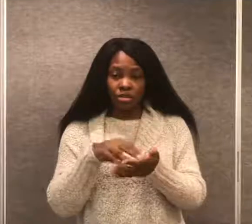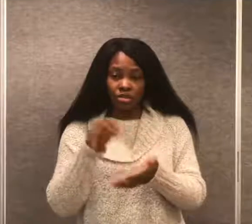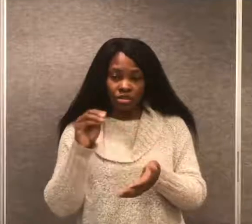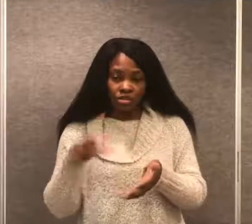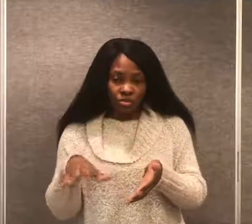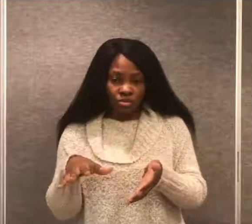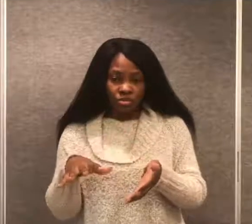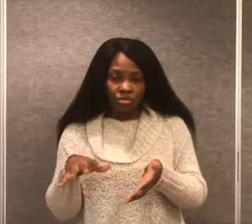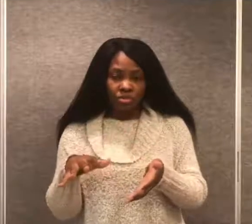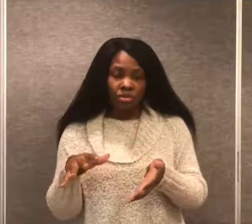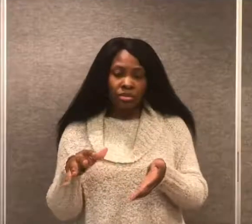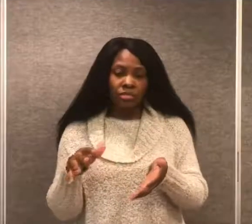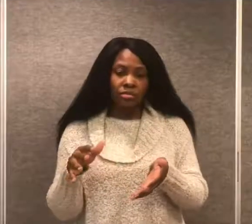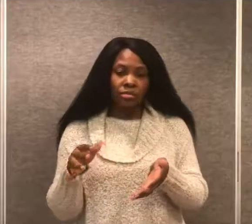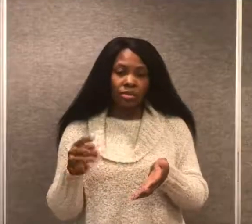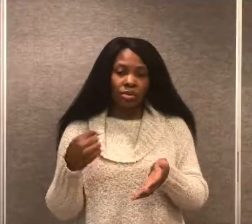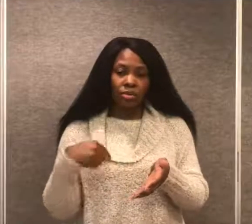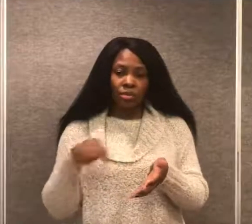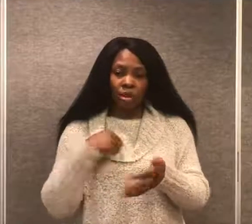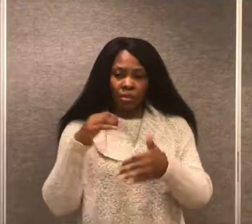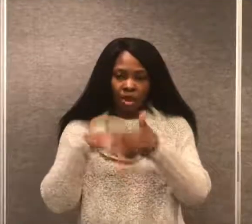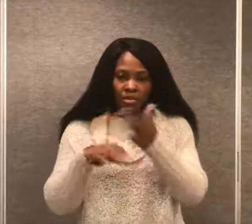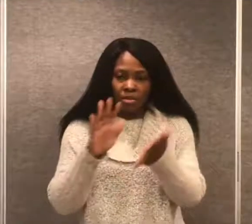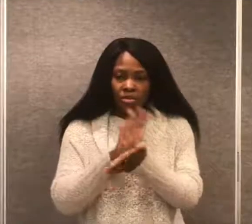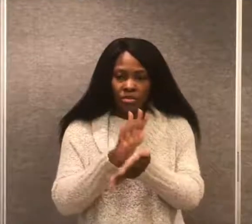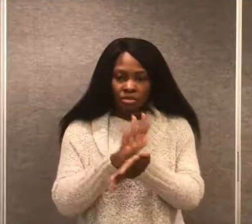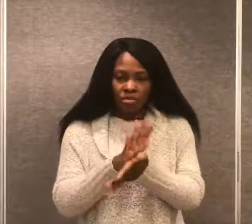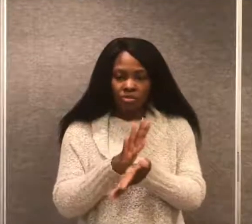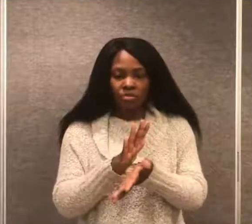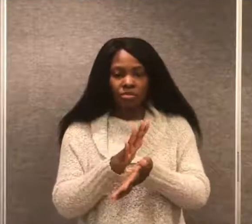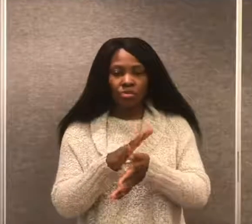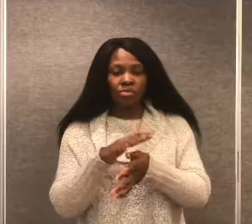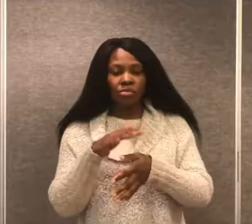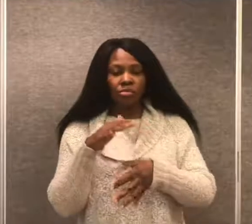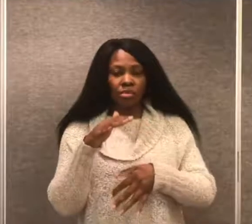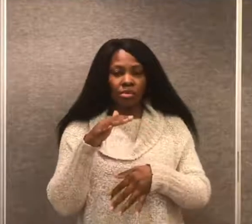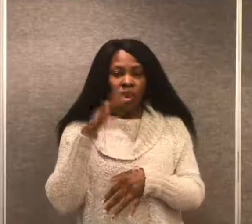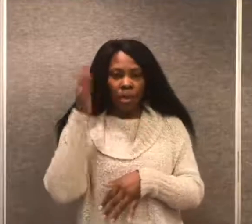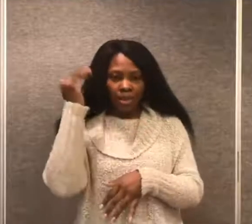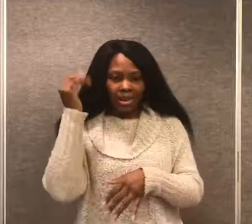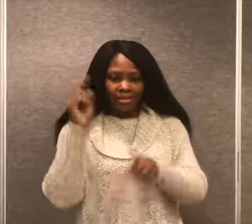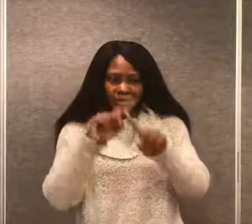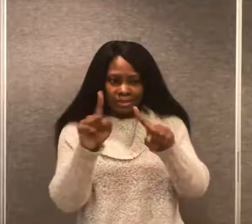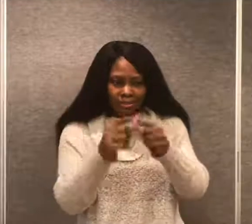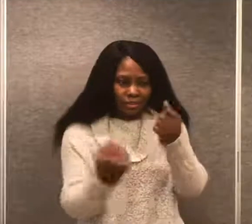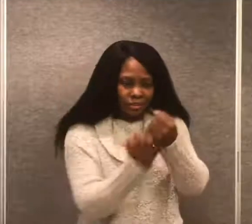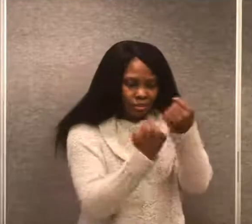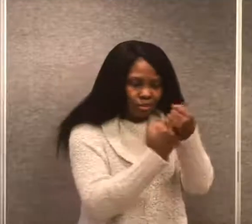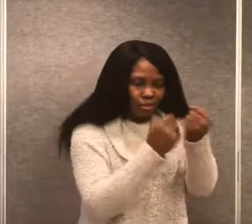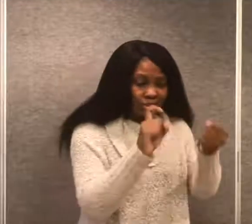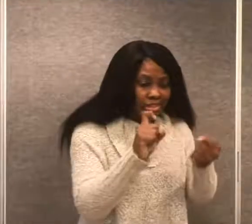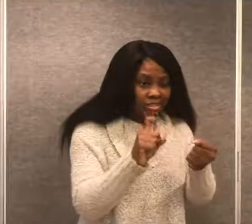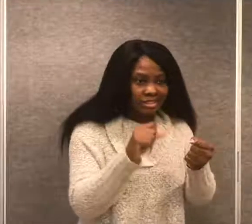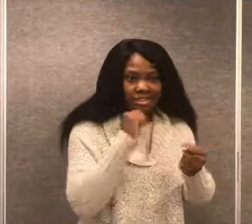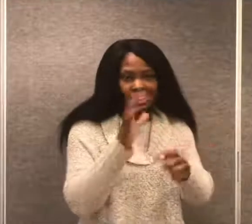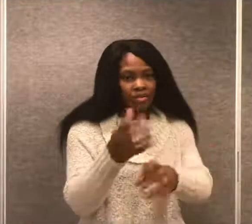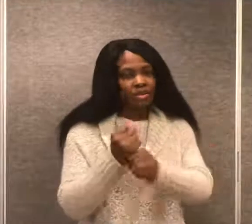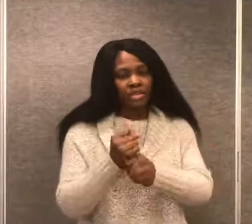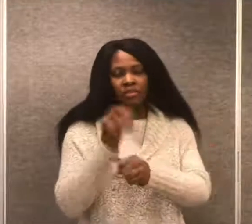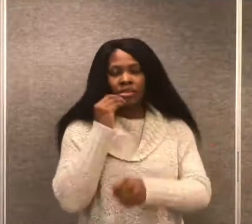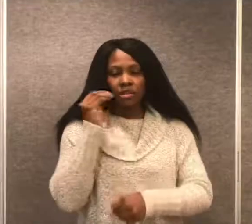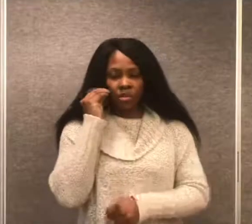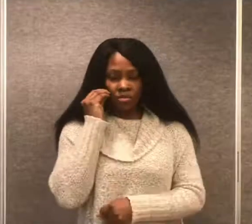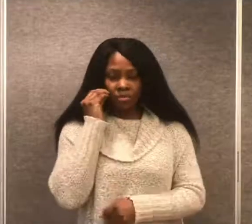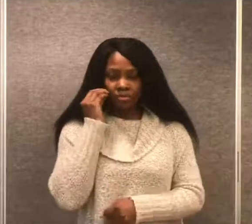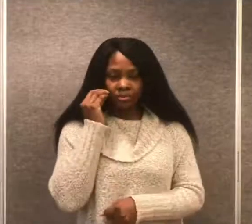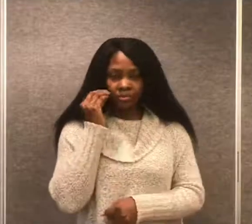vulnerable population, we brought them into the school because there were certain supports that they needed that they weren't getting at home. So we